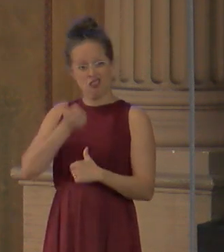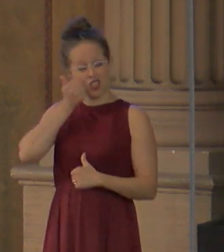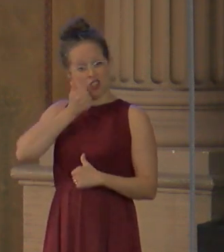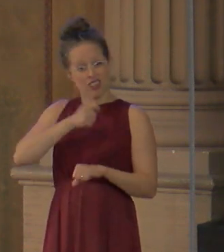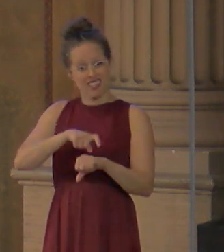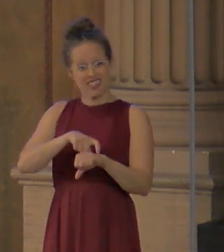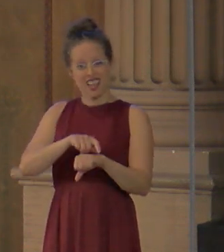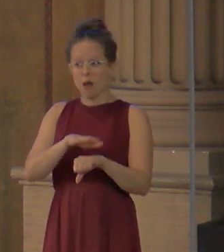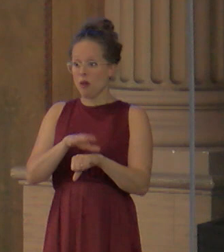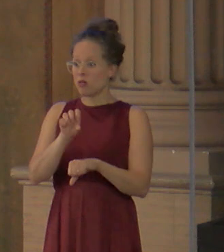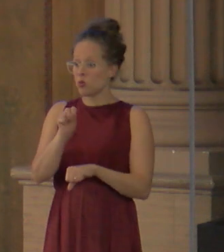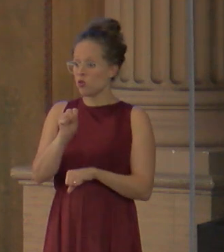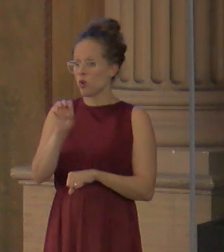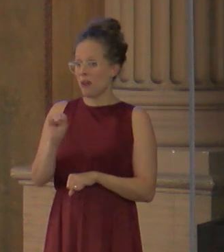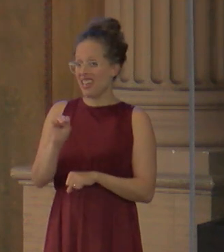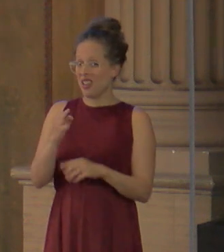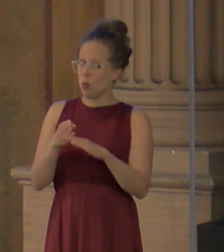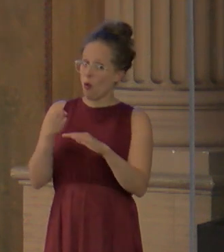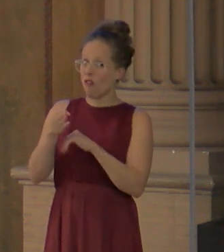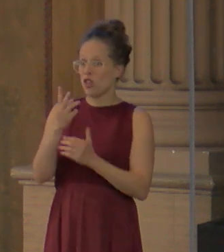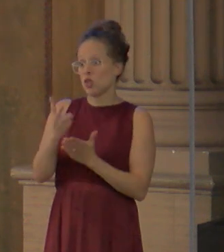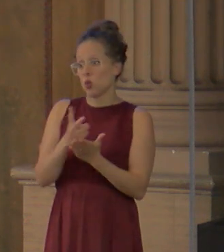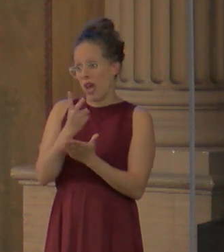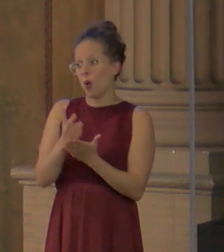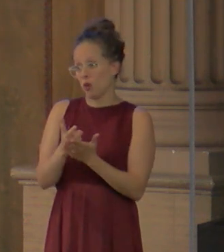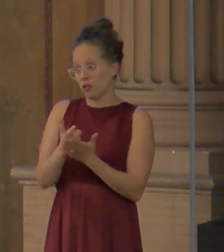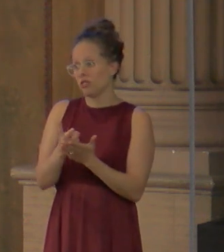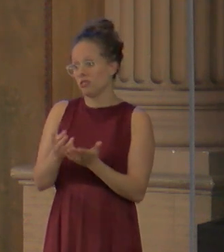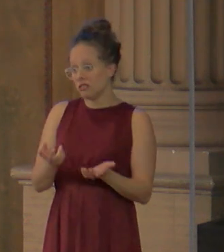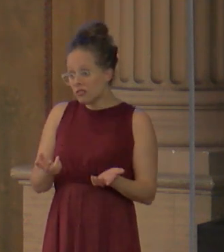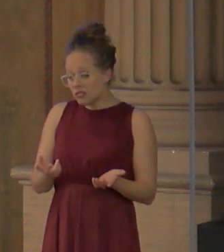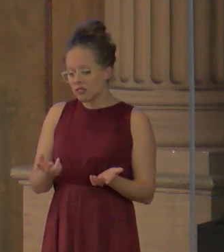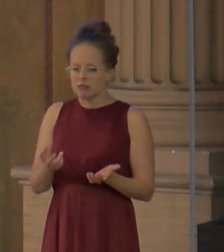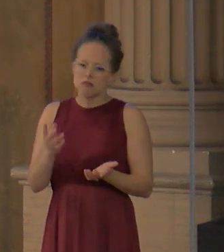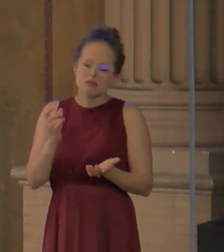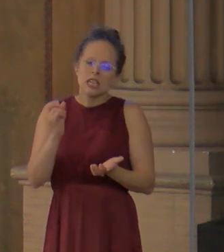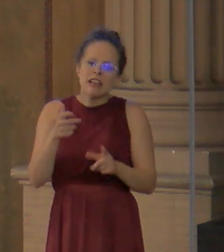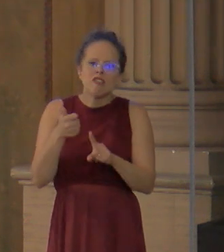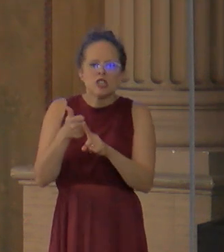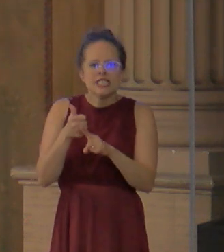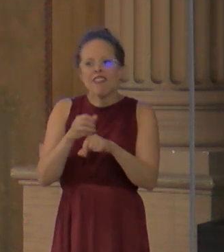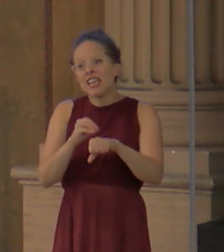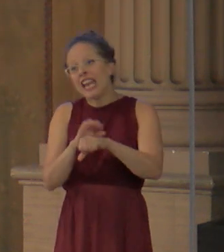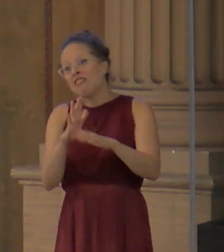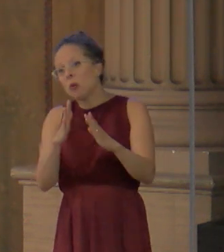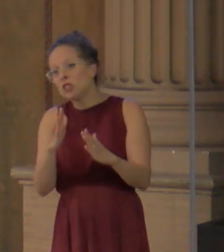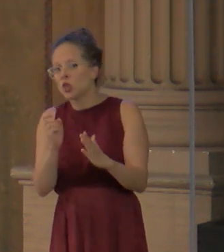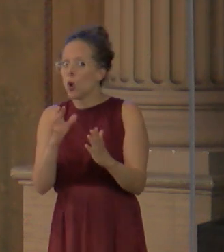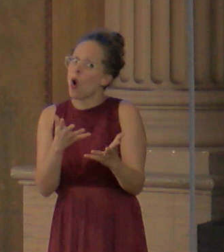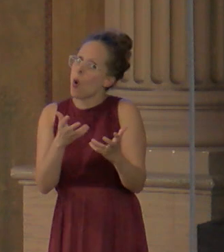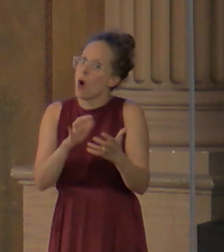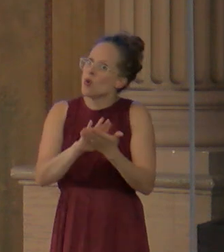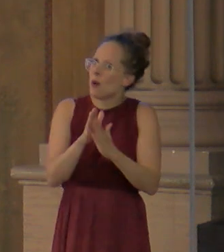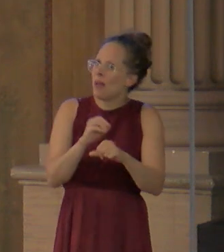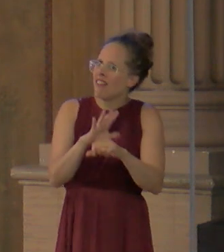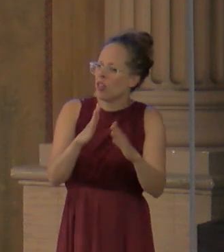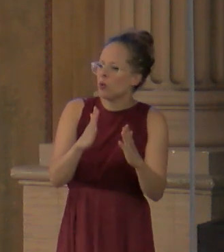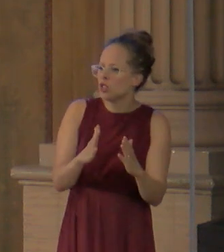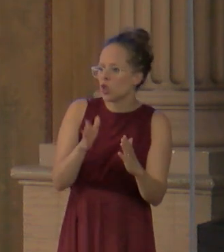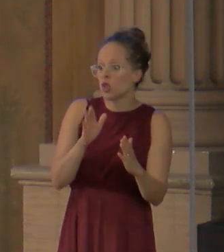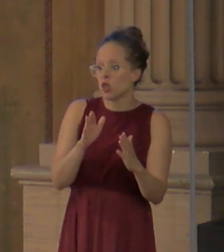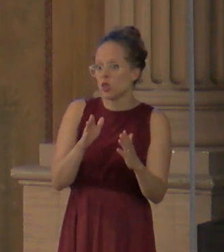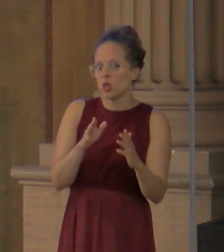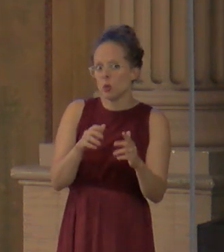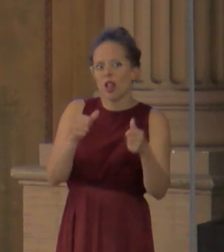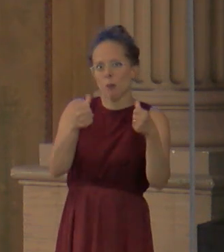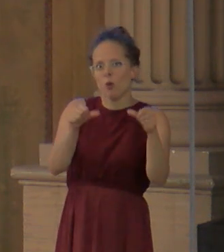and 24 minutes. Of course, the number of posts are going to vary, right? If you're an influencer or a wannabe influencer, you're going to do more than people who just kind of stalk